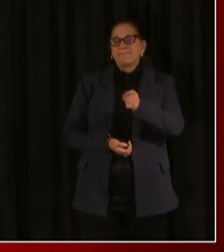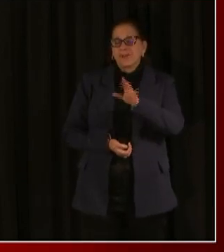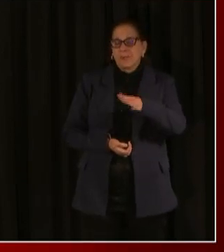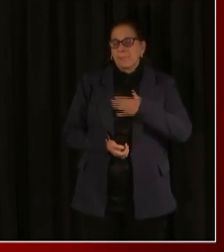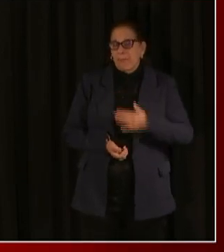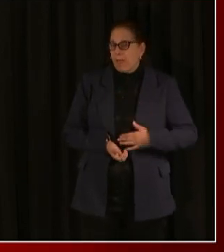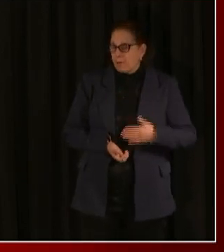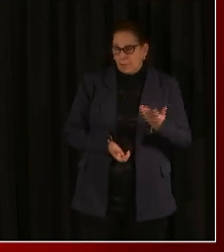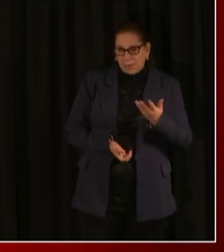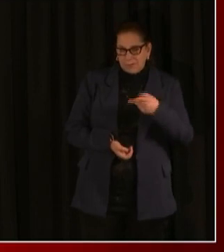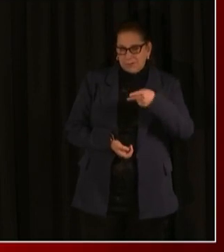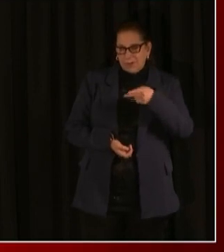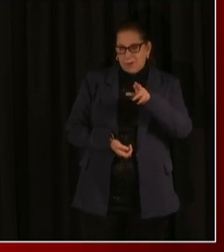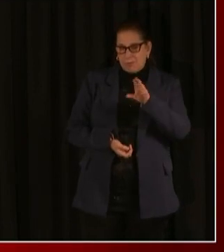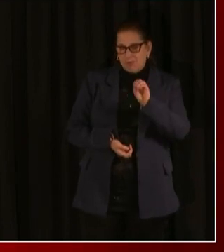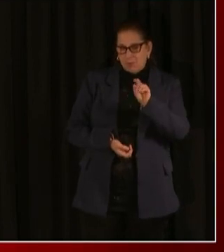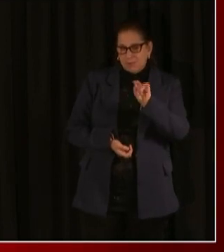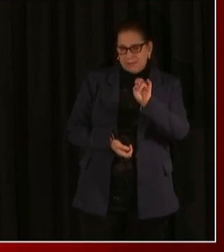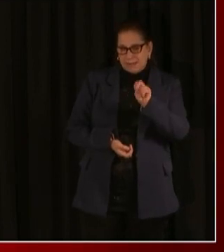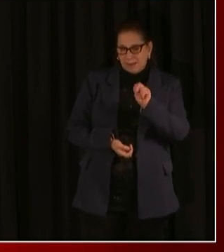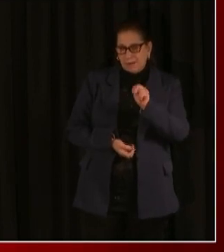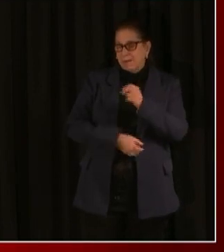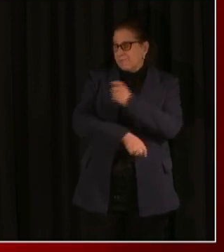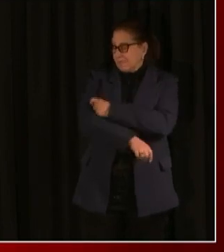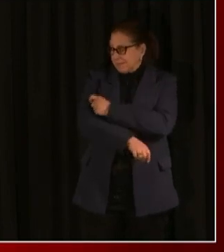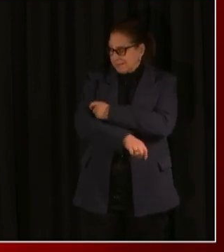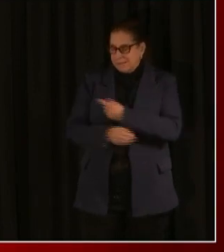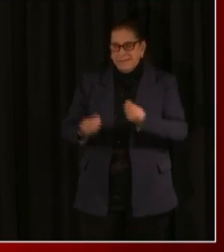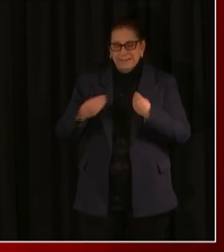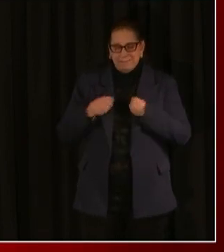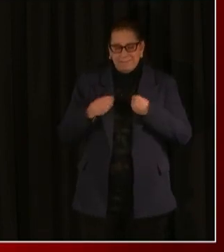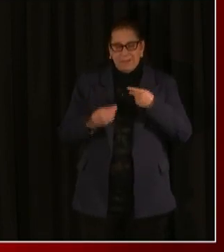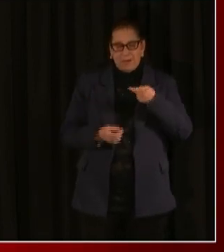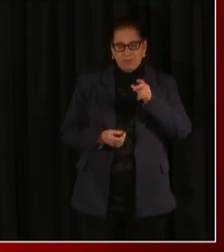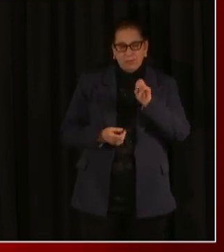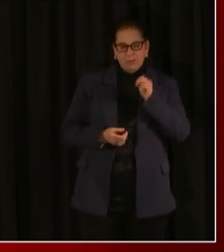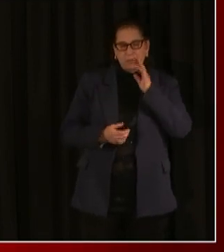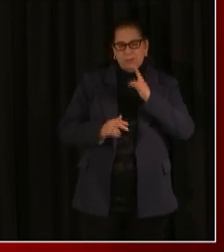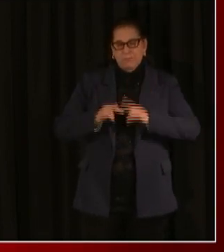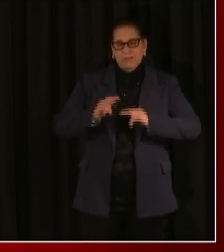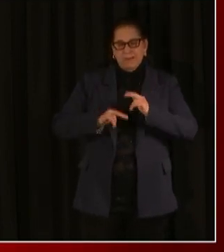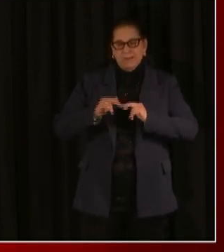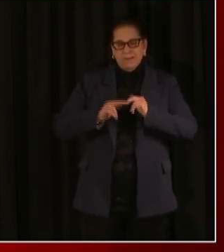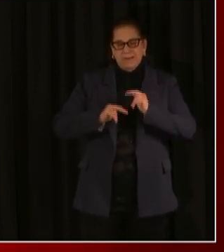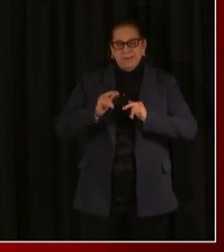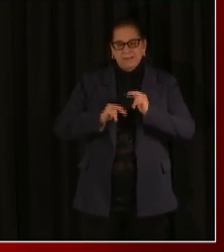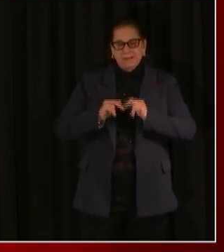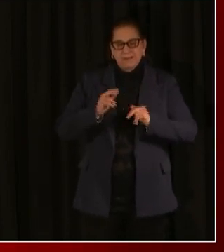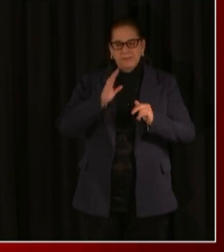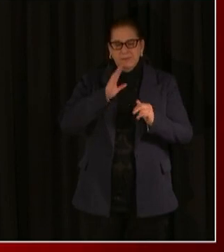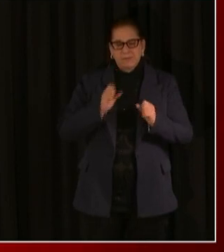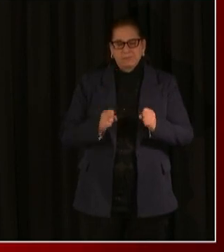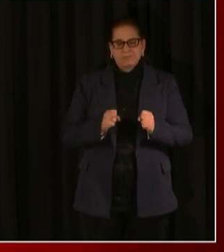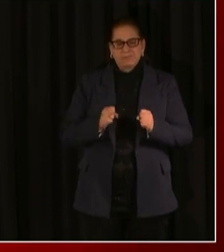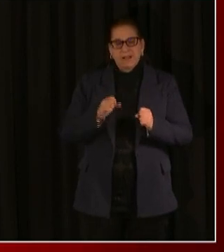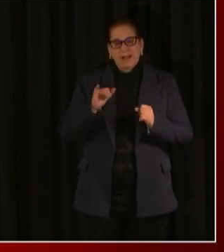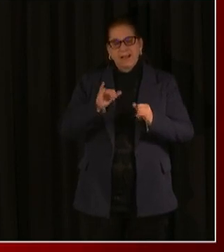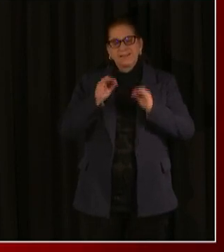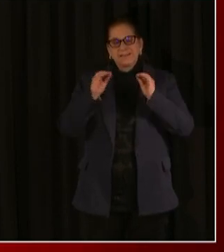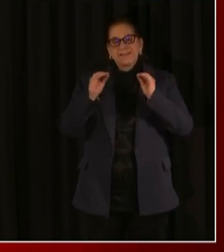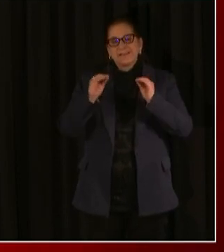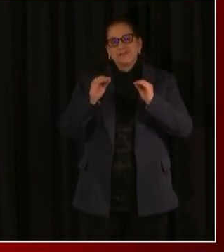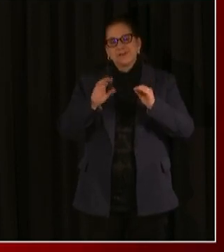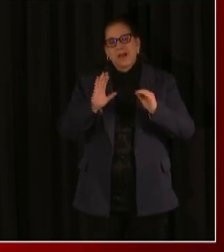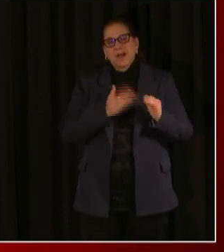virus, and then it degrades away. And that's basically how it's kind of like teaching our body to make a protein